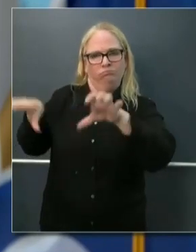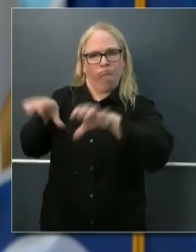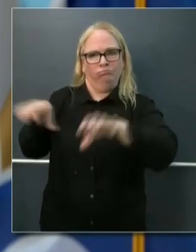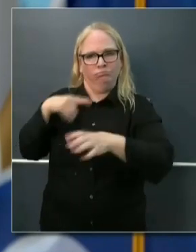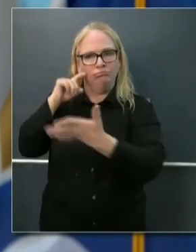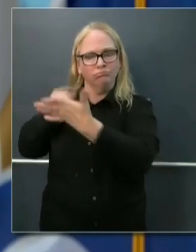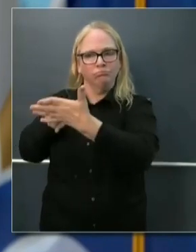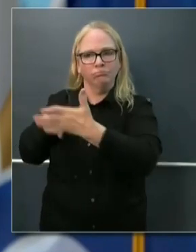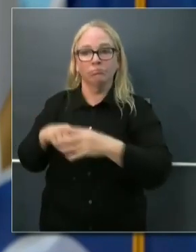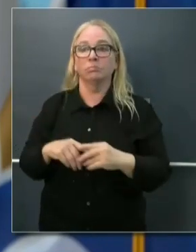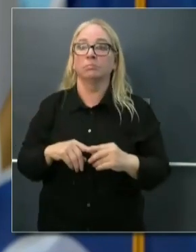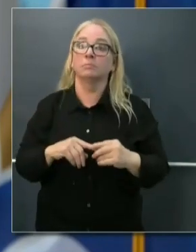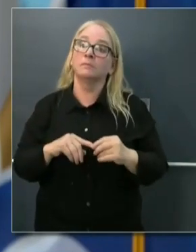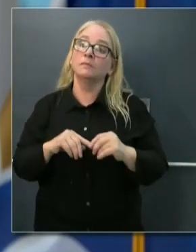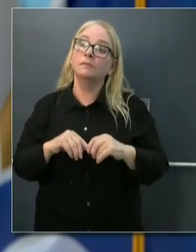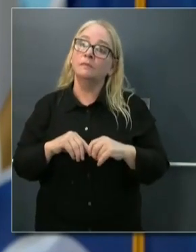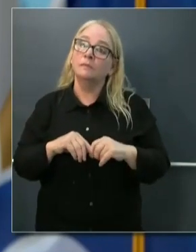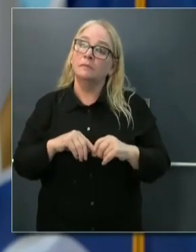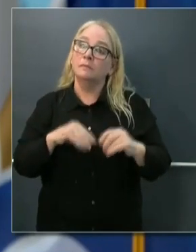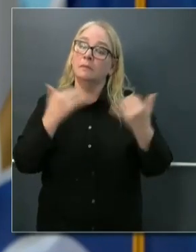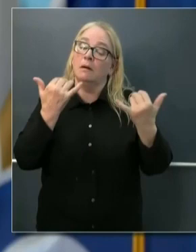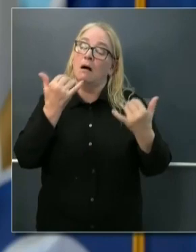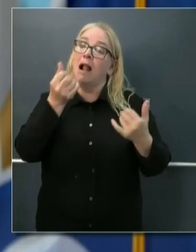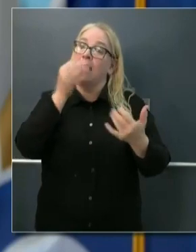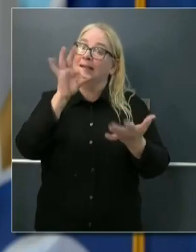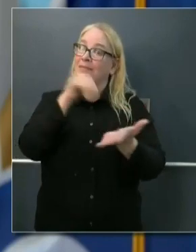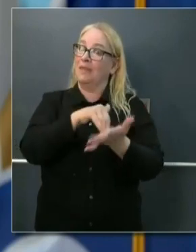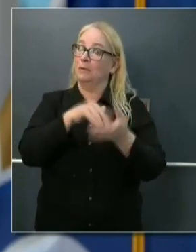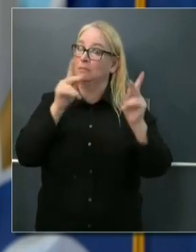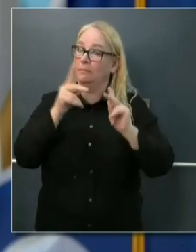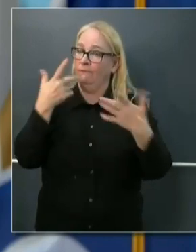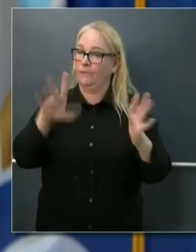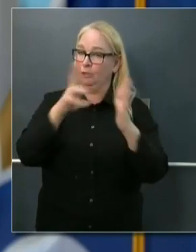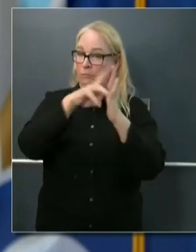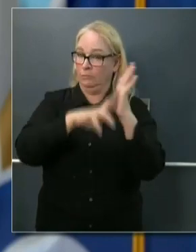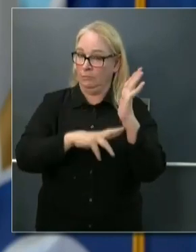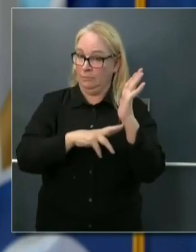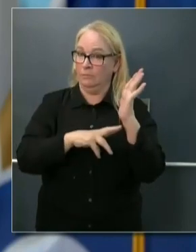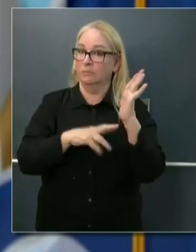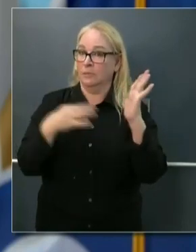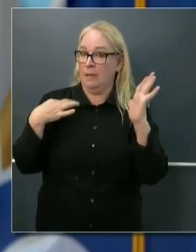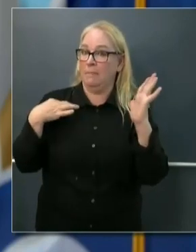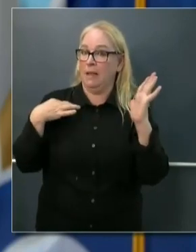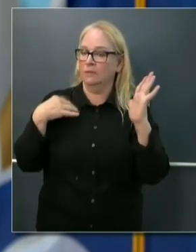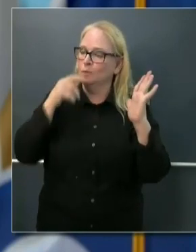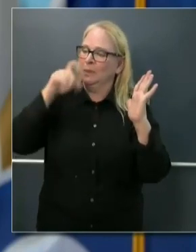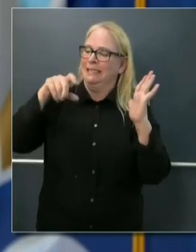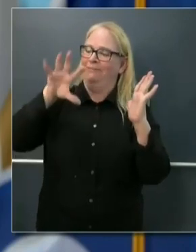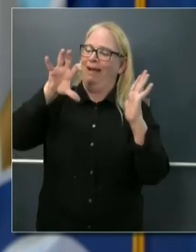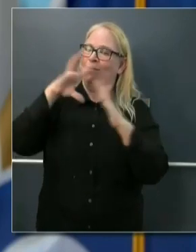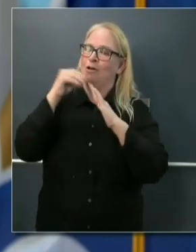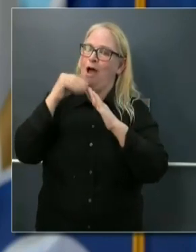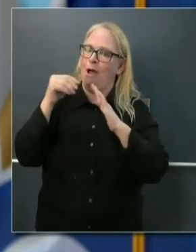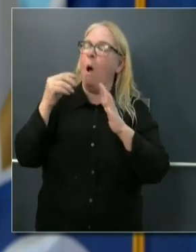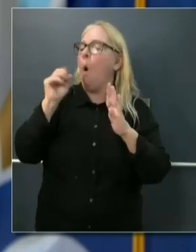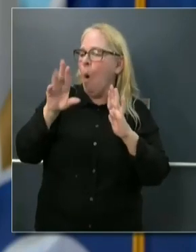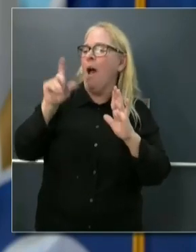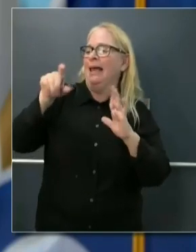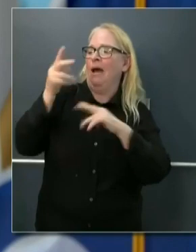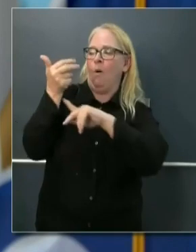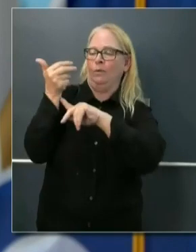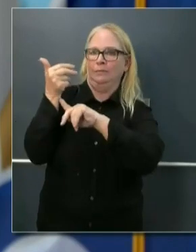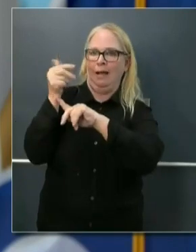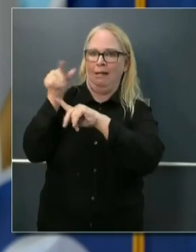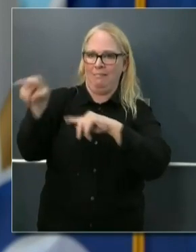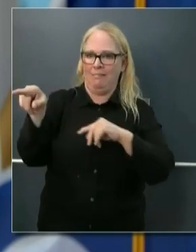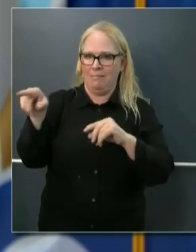Some 19,000 people now have filled out applications. We're trying to turn them around like we are so many other applications in real time. But thousands